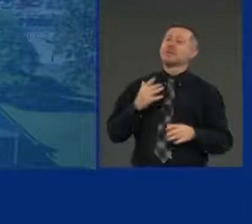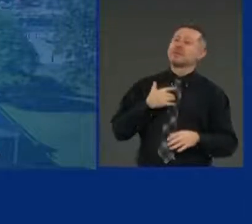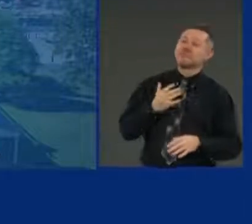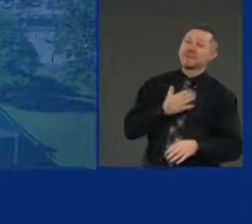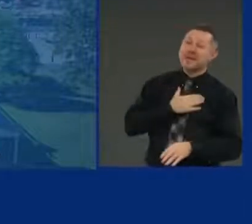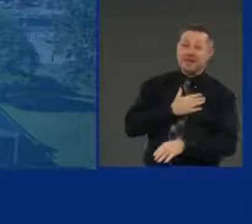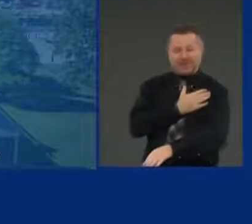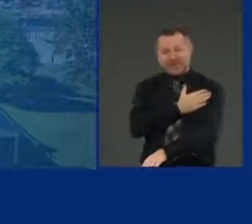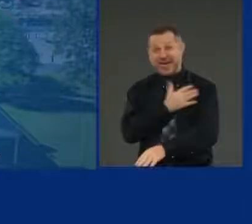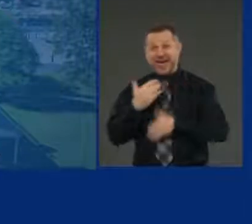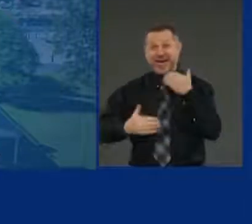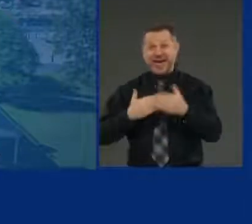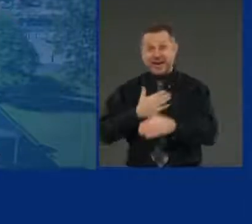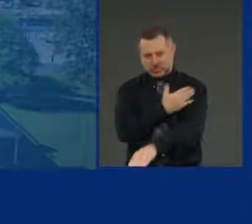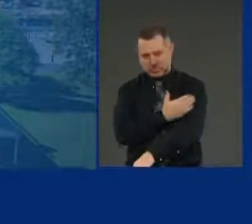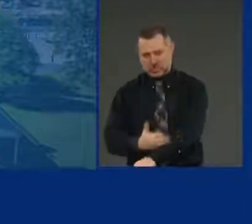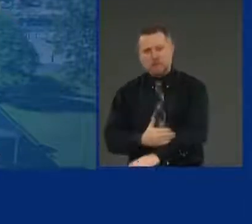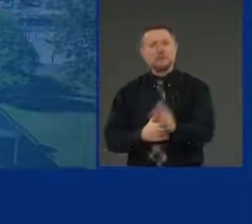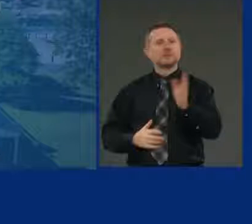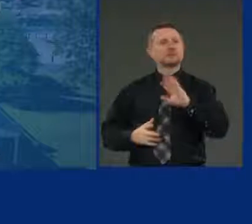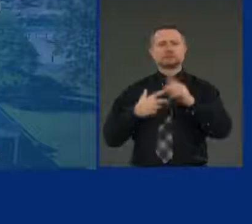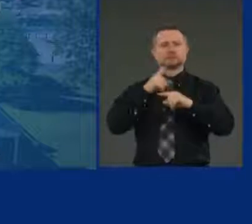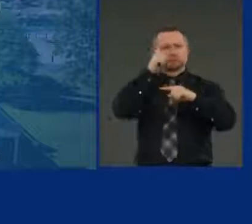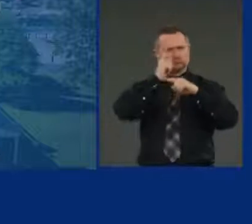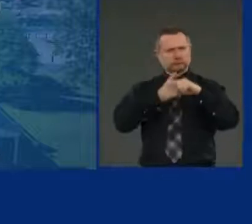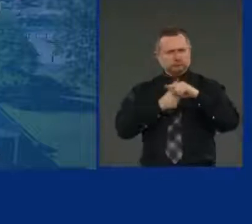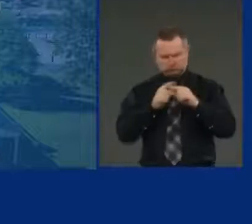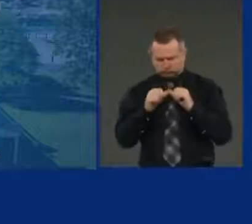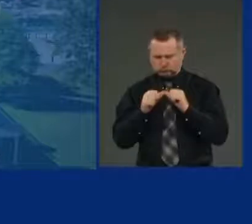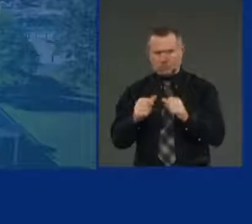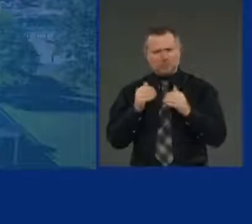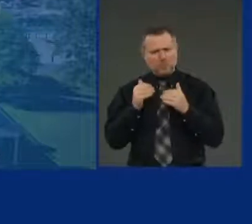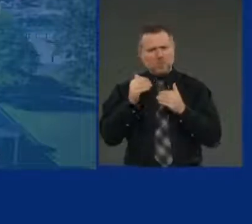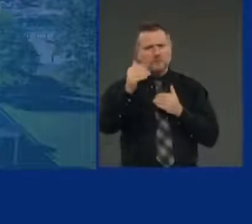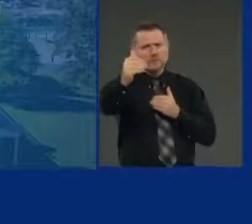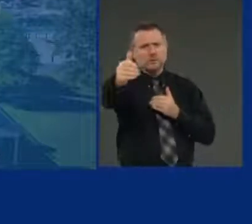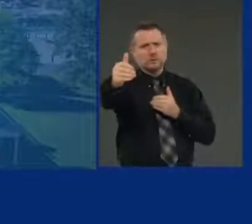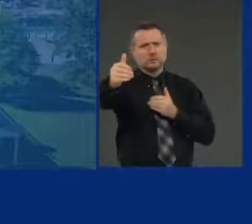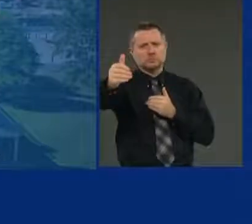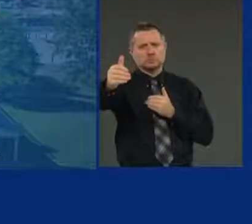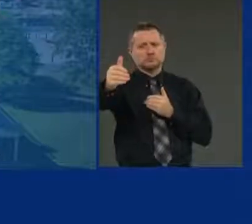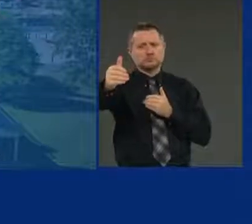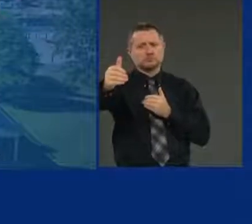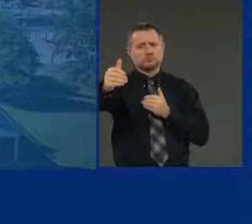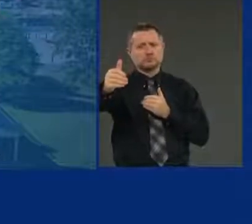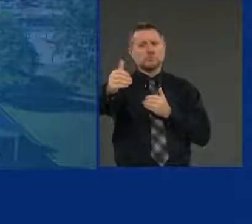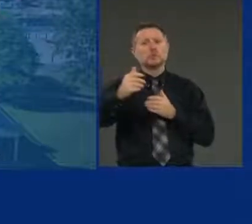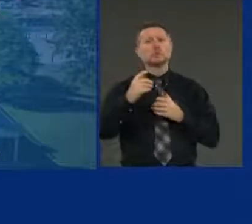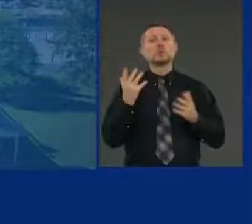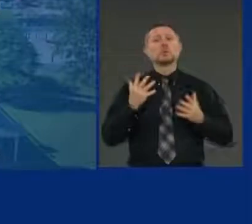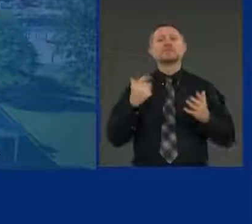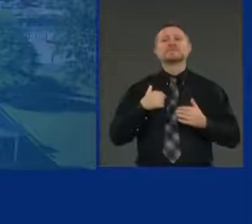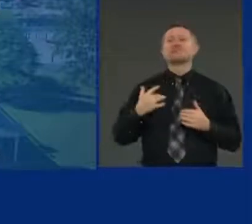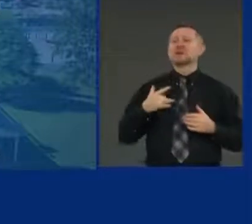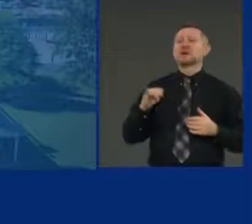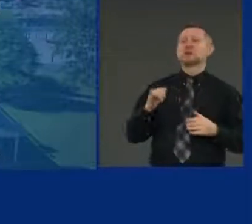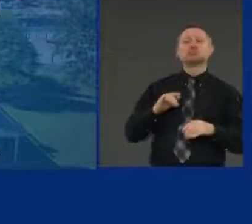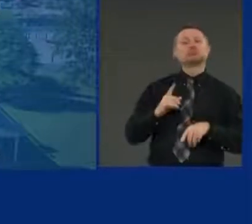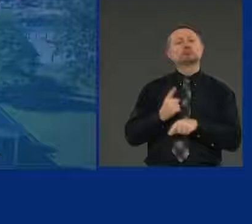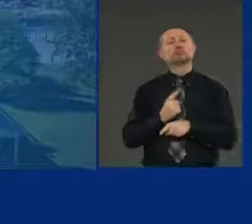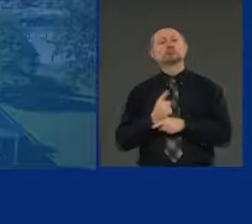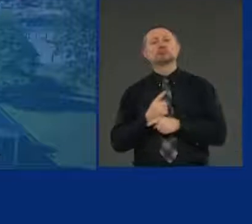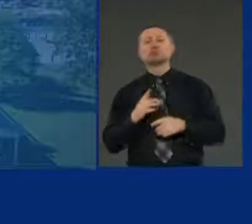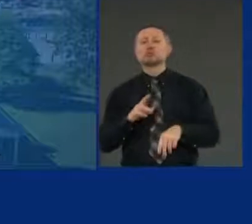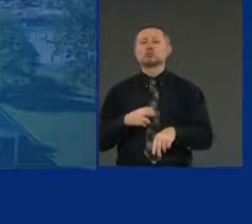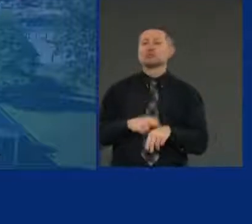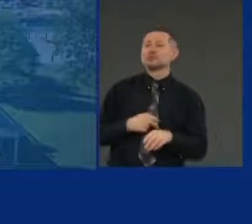go forward. And it's going to be different. It is reopening to a new normal. It's a safer normal. People